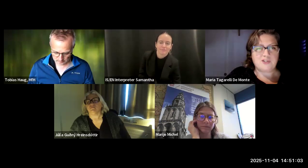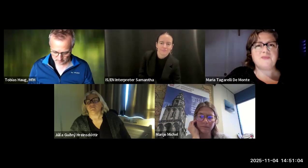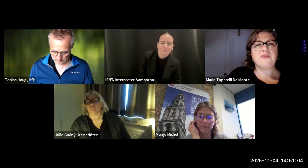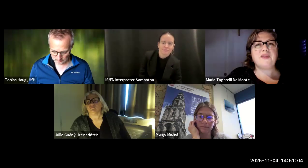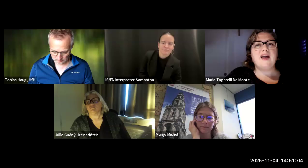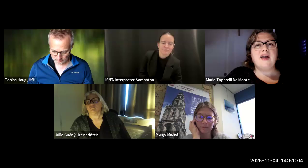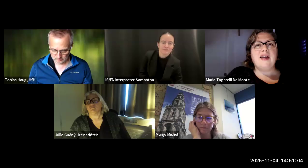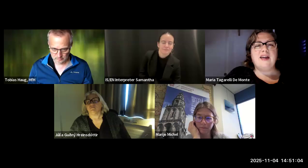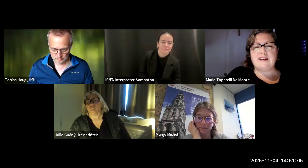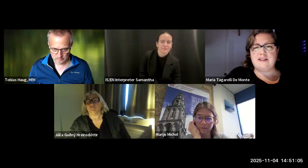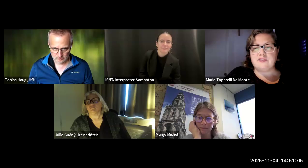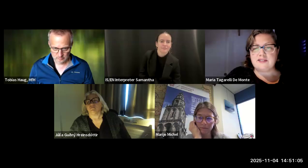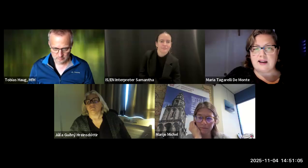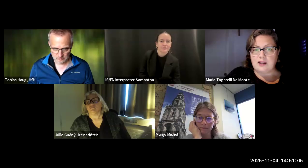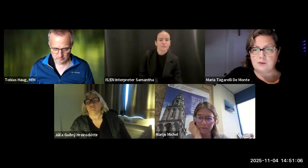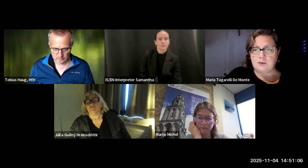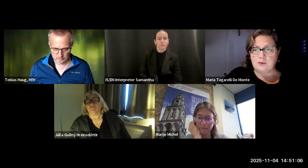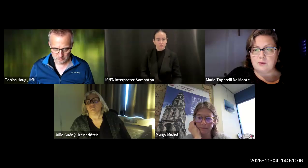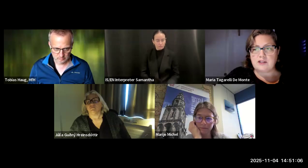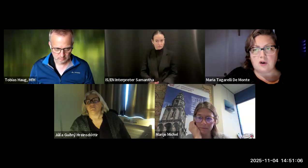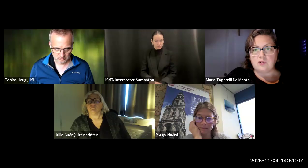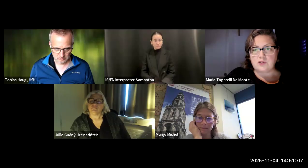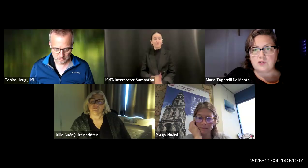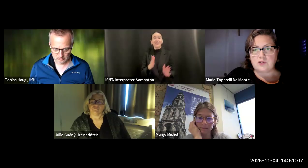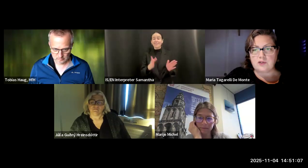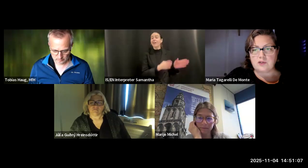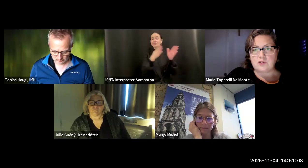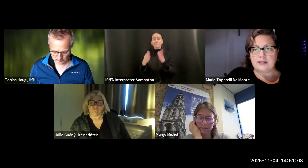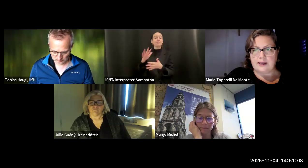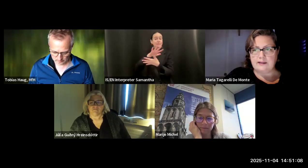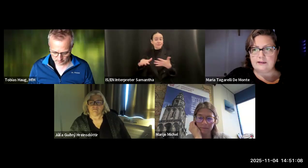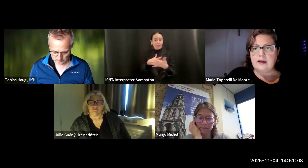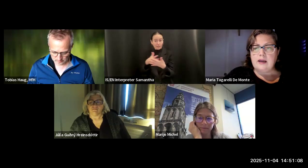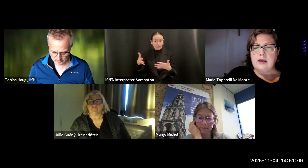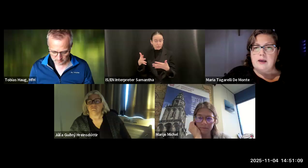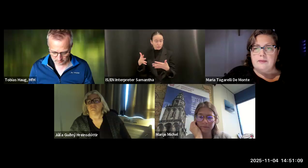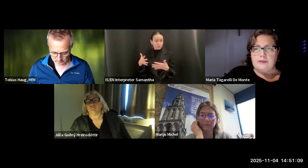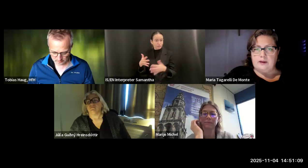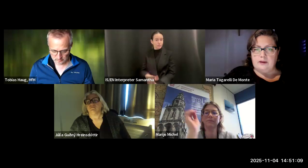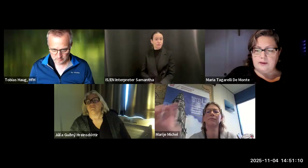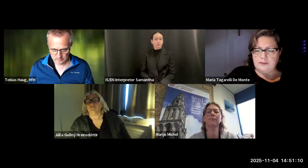life language. In the case of sign language, this is also the case.